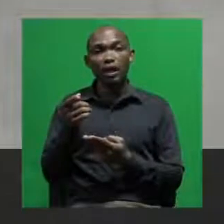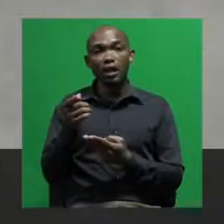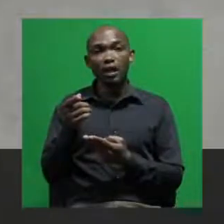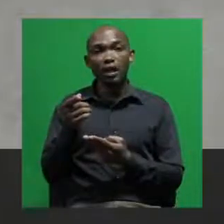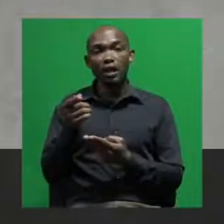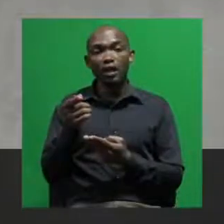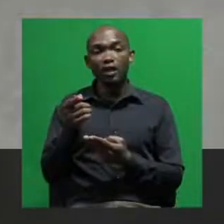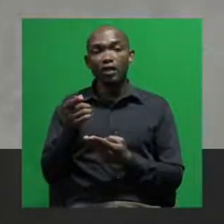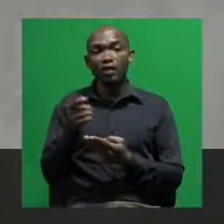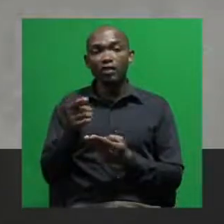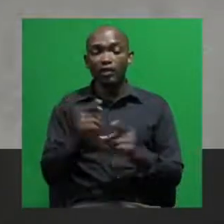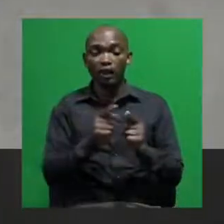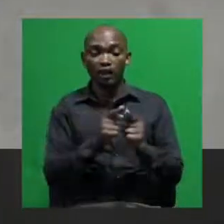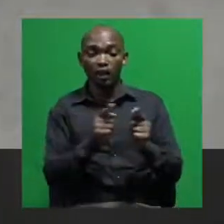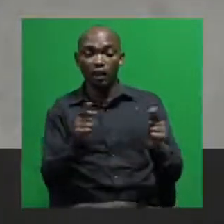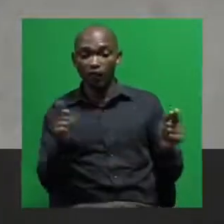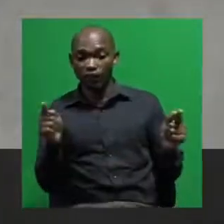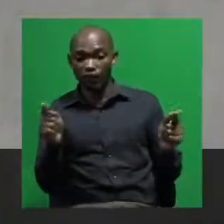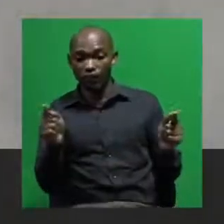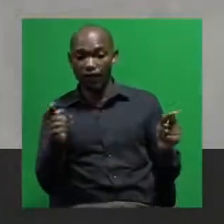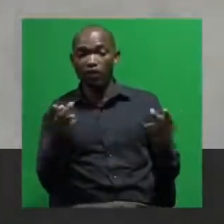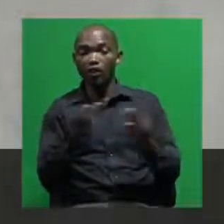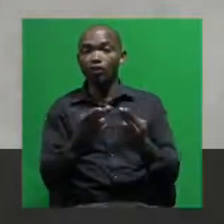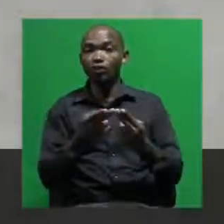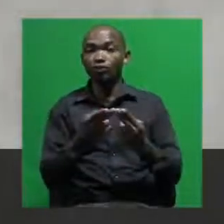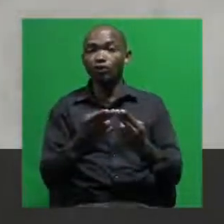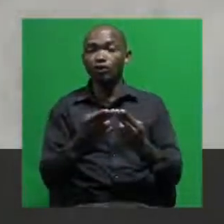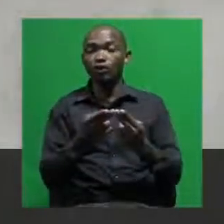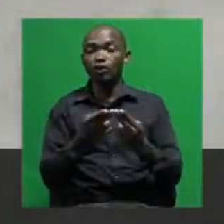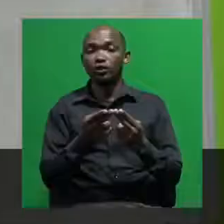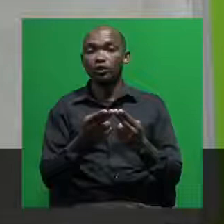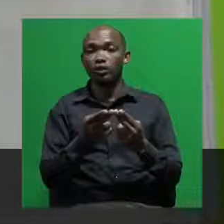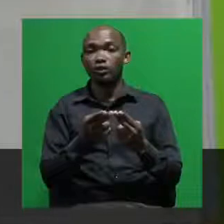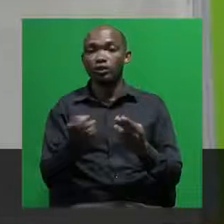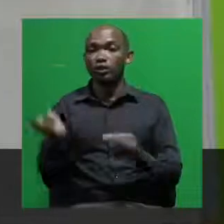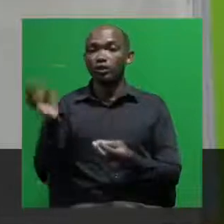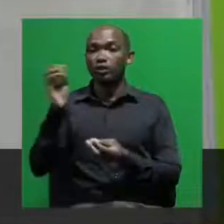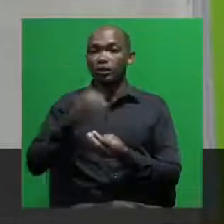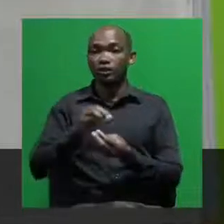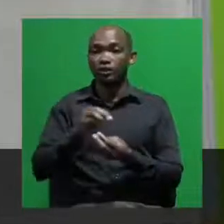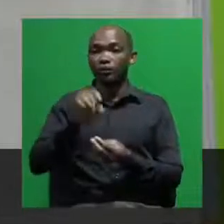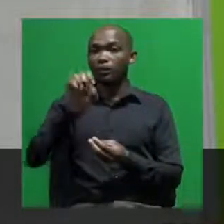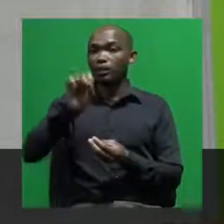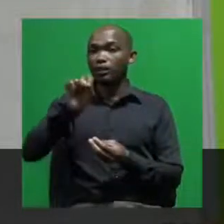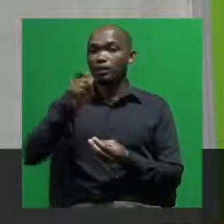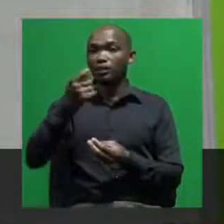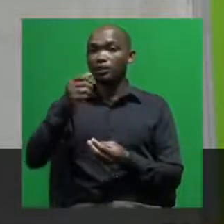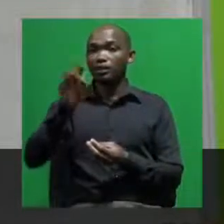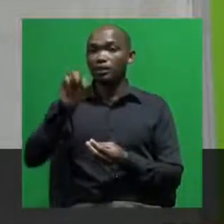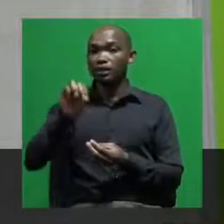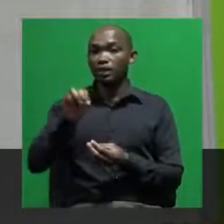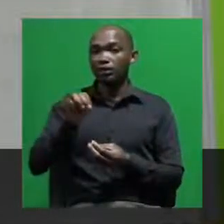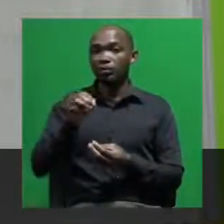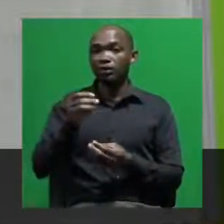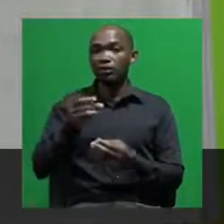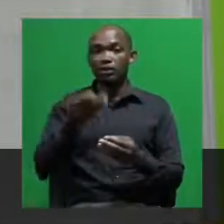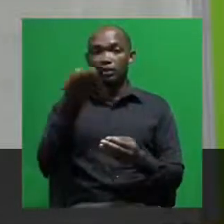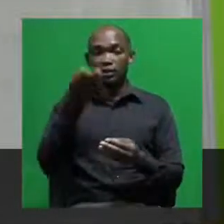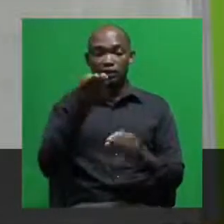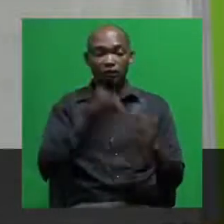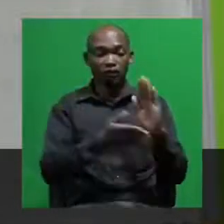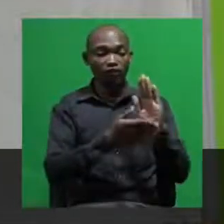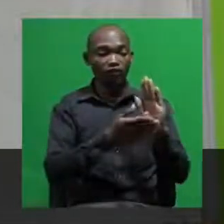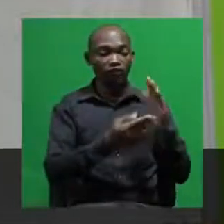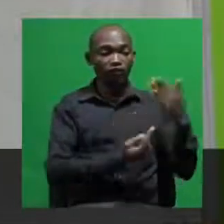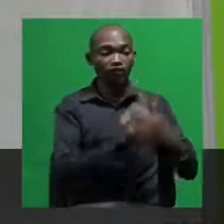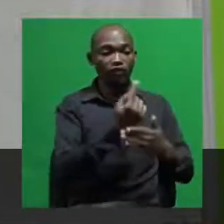is decreasing also. We have stem. So stem is this portion from here up to